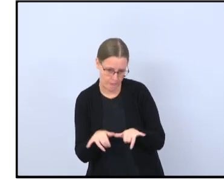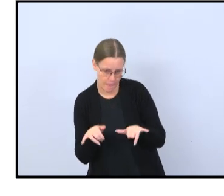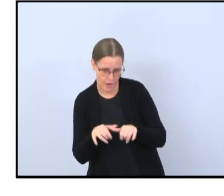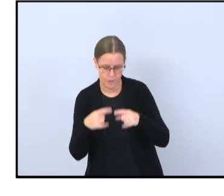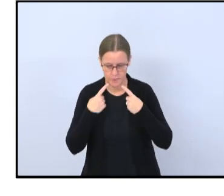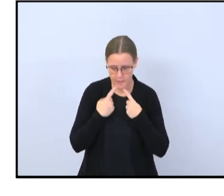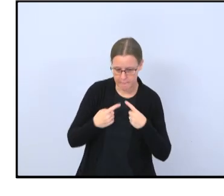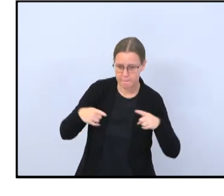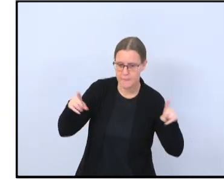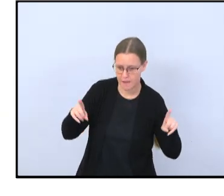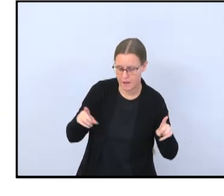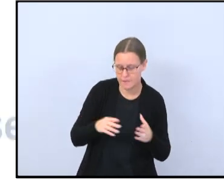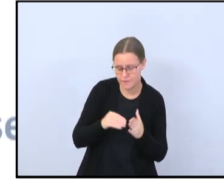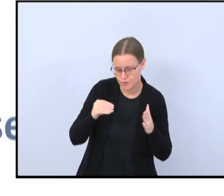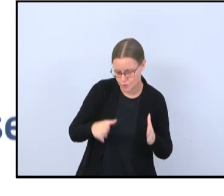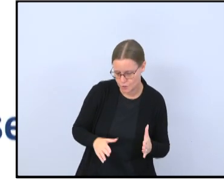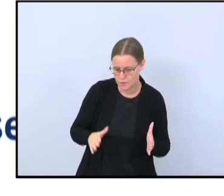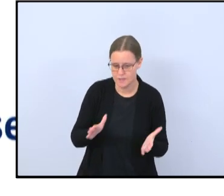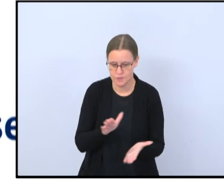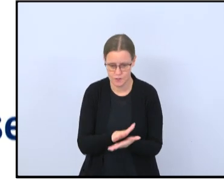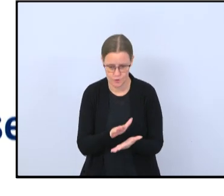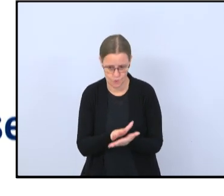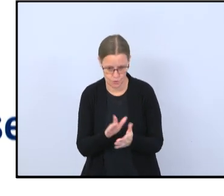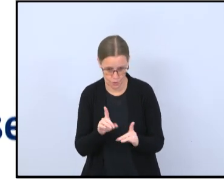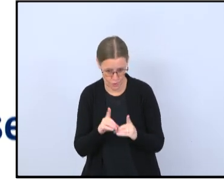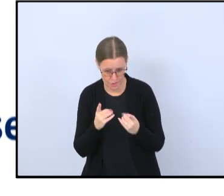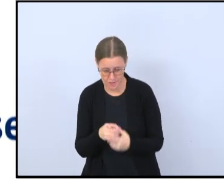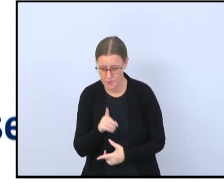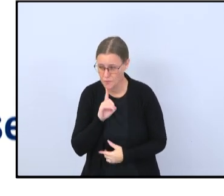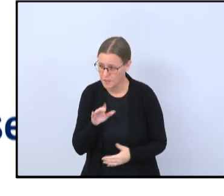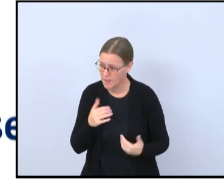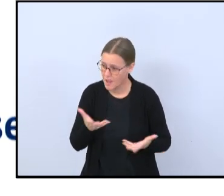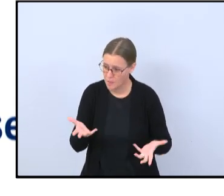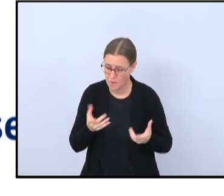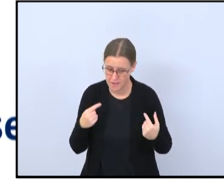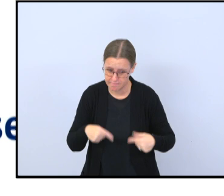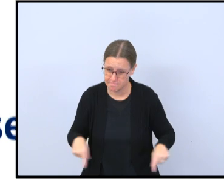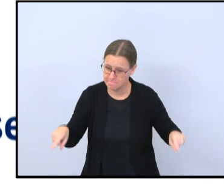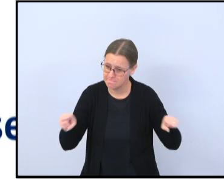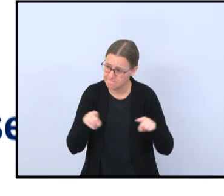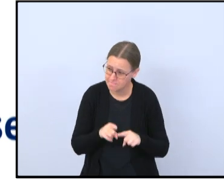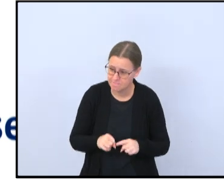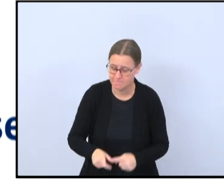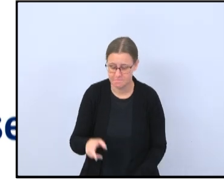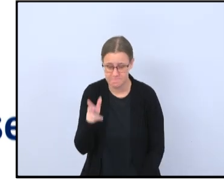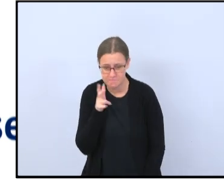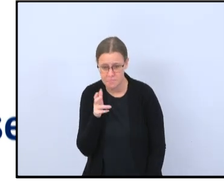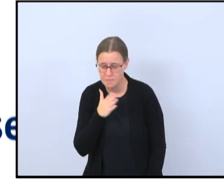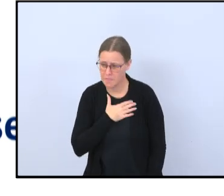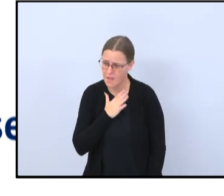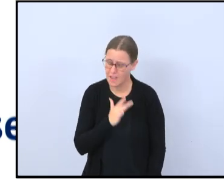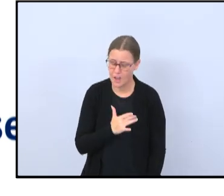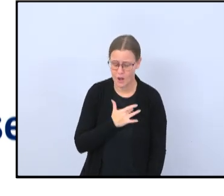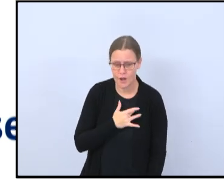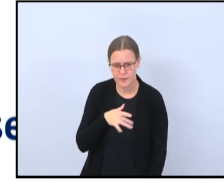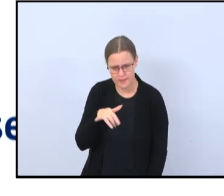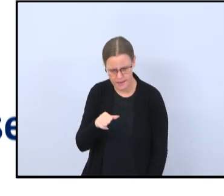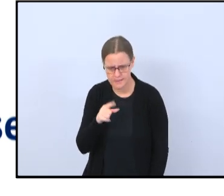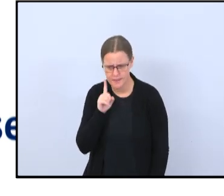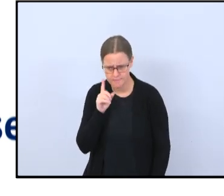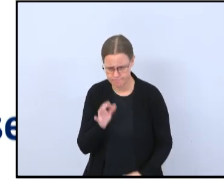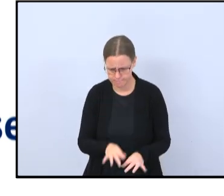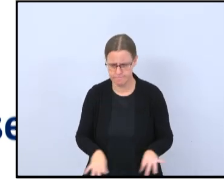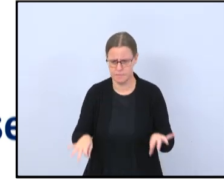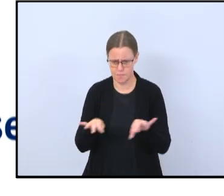Independent School District. I want our community to hear my heart. I'm all for accountability. I believe it's necessary. However,